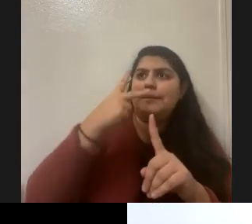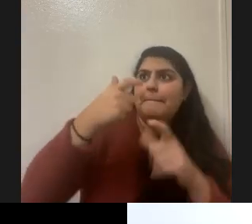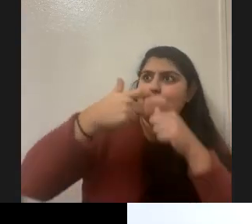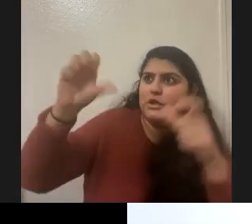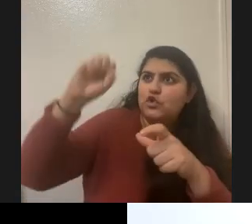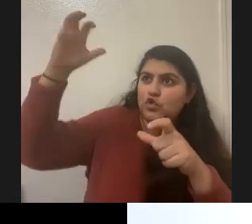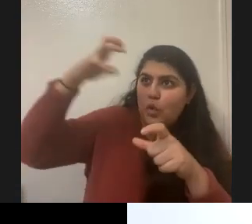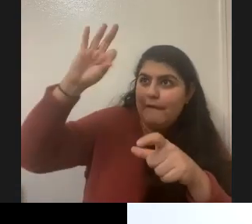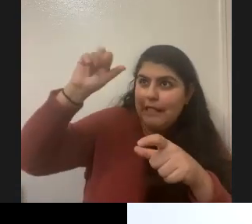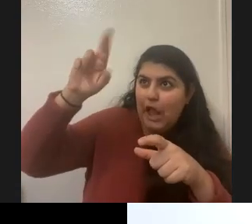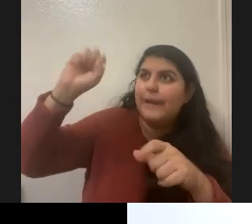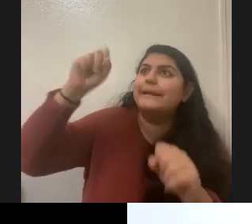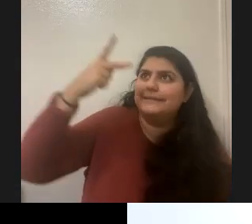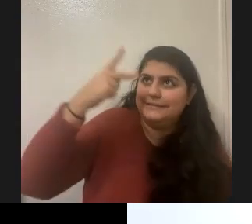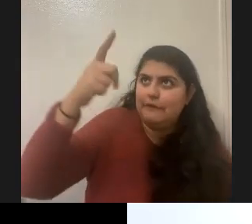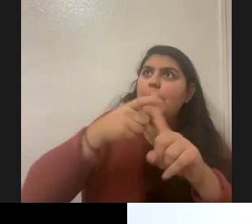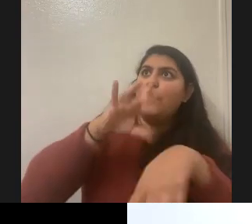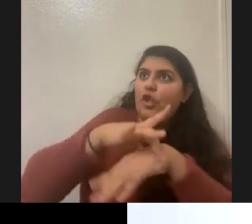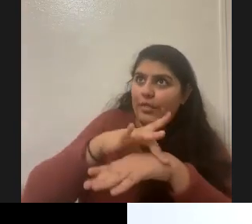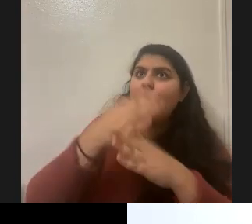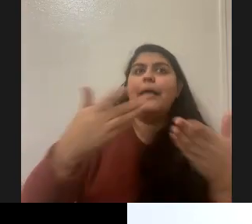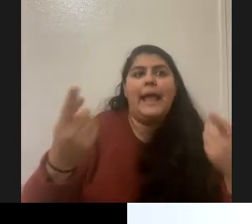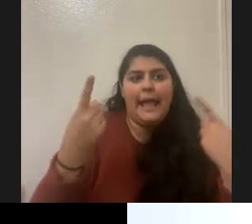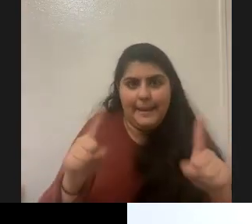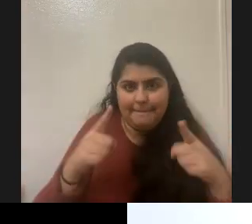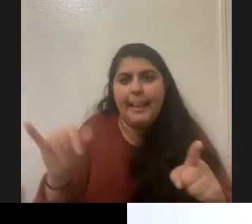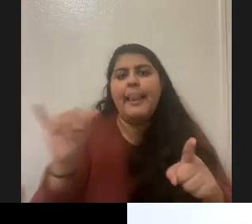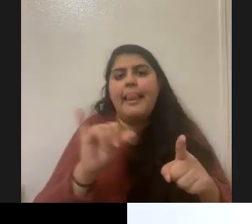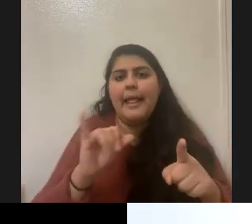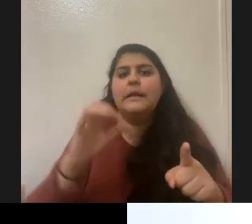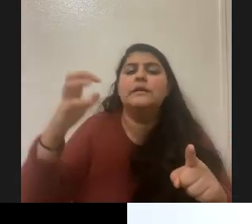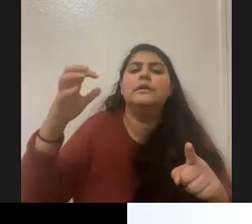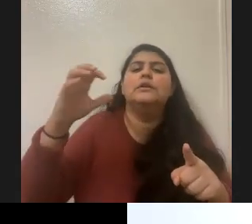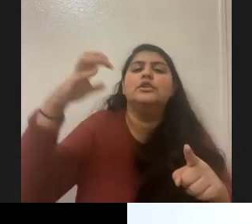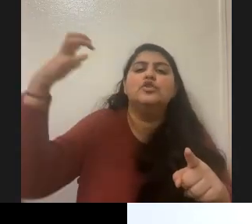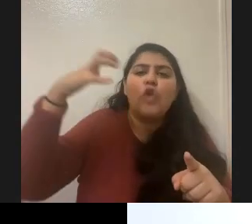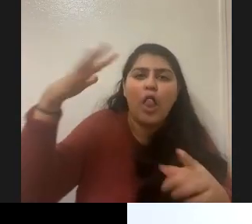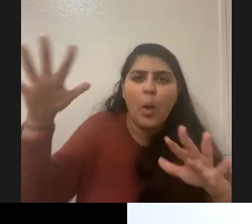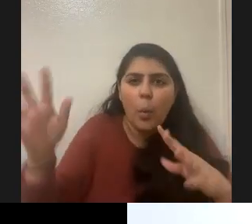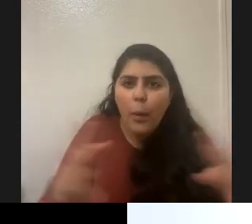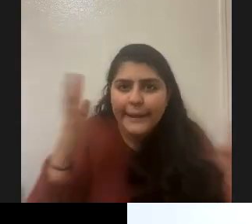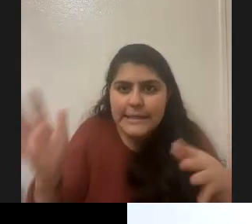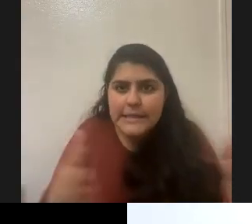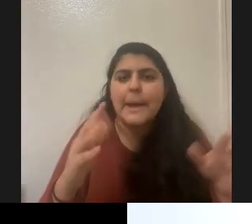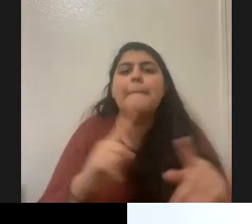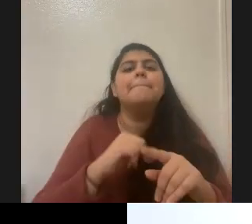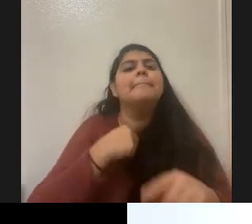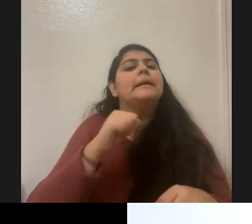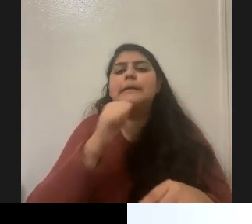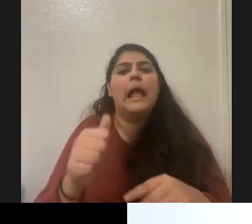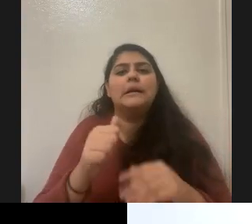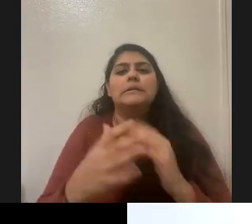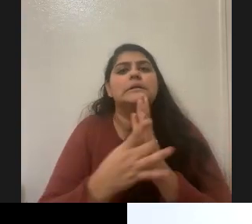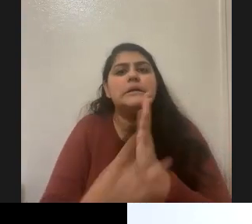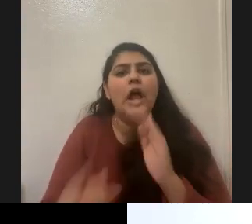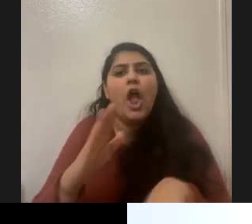from Earth and things can happen. Like solar wind, I believe. I'm not an expert on this. You'd have to ask an